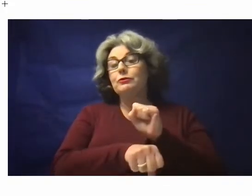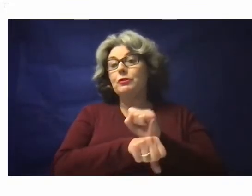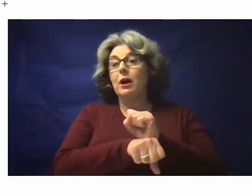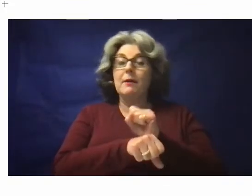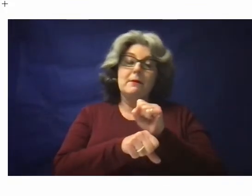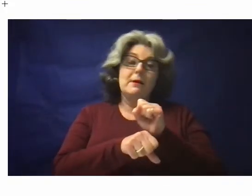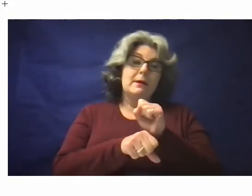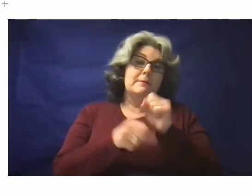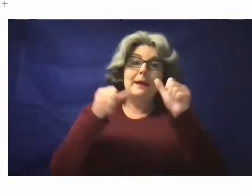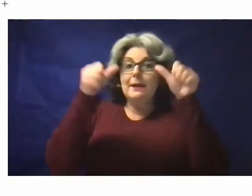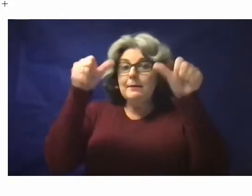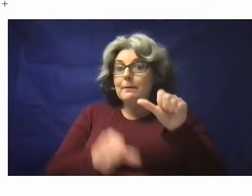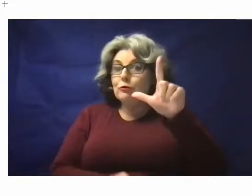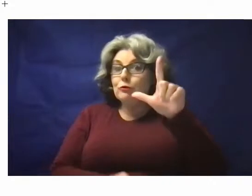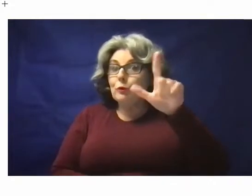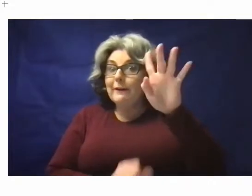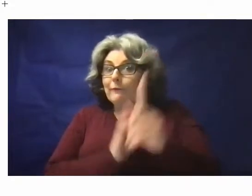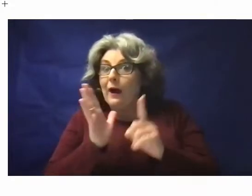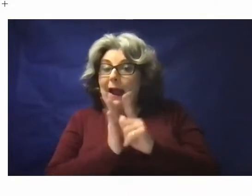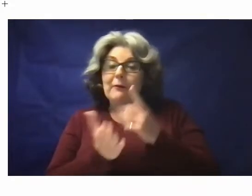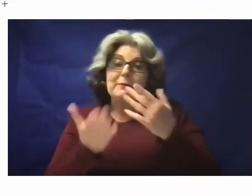24 hours or 3 days.